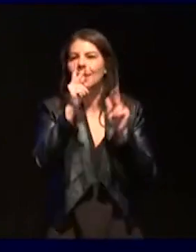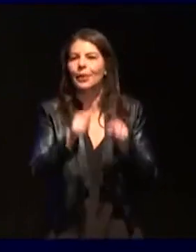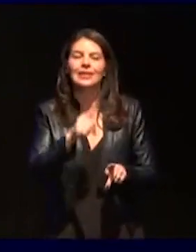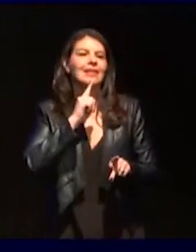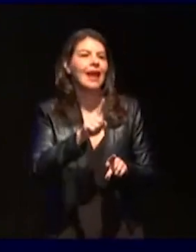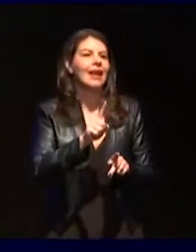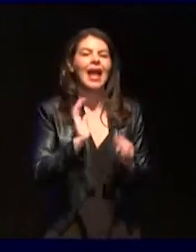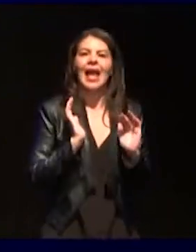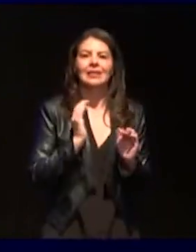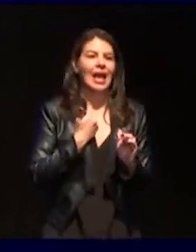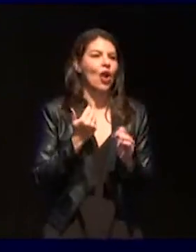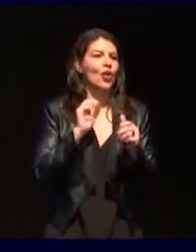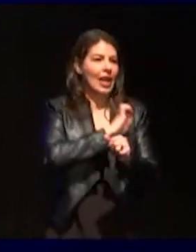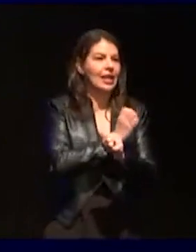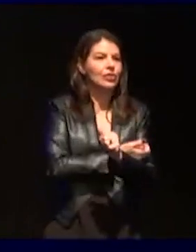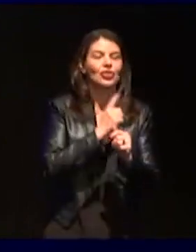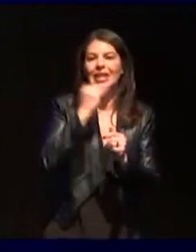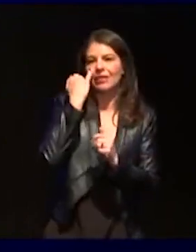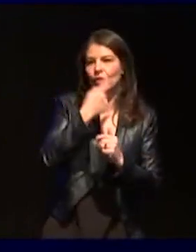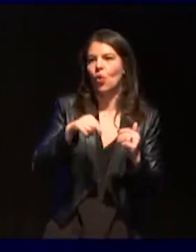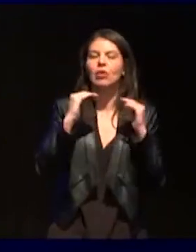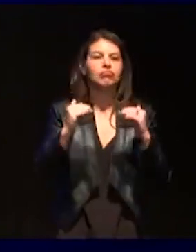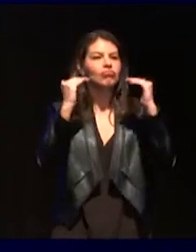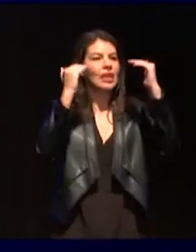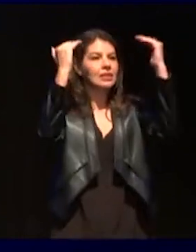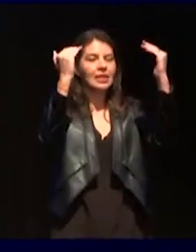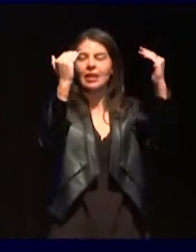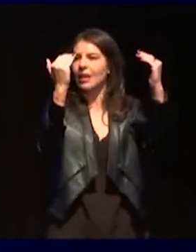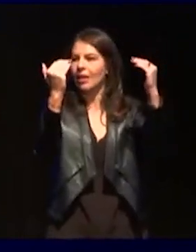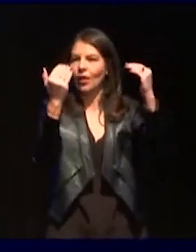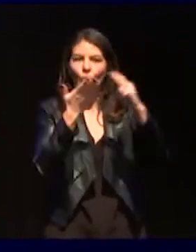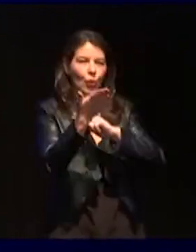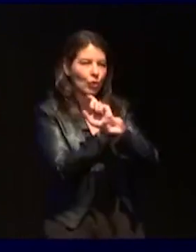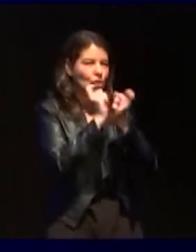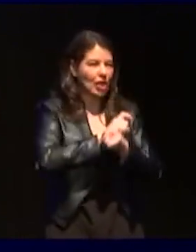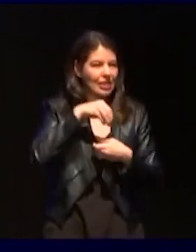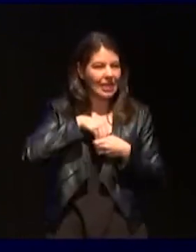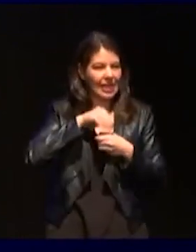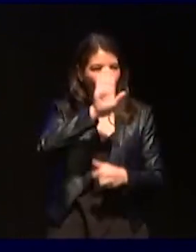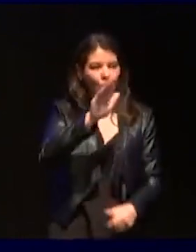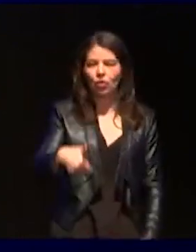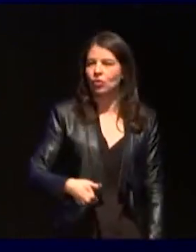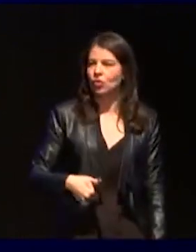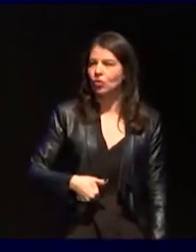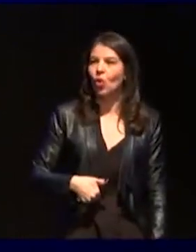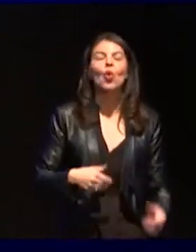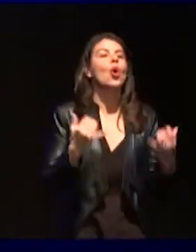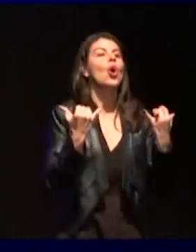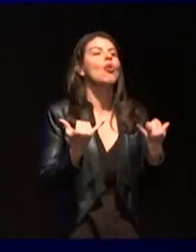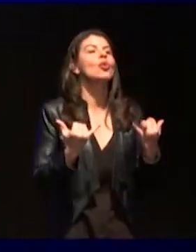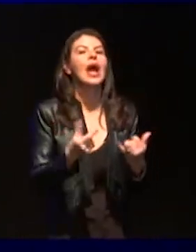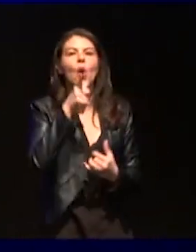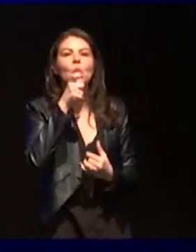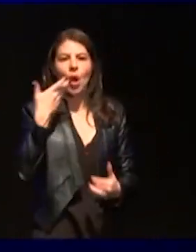out a particular energy. You will experience it unless you transcend it by change inside of your own soul. Now,